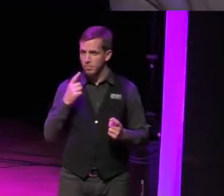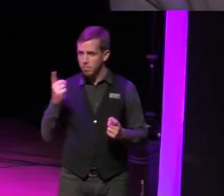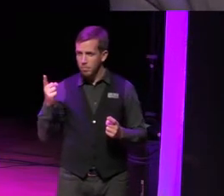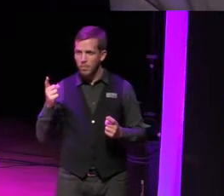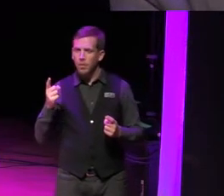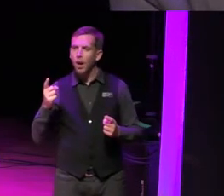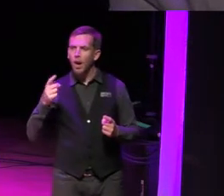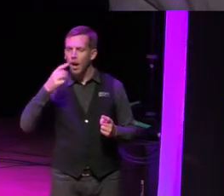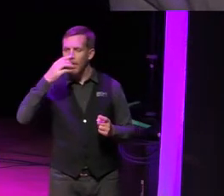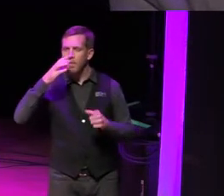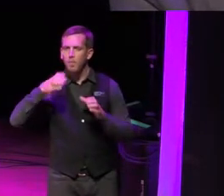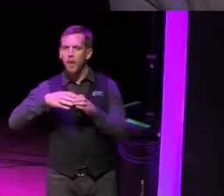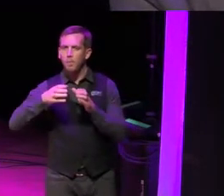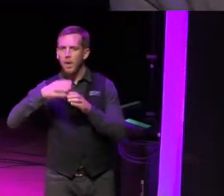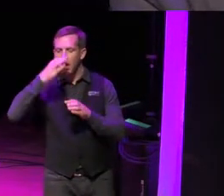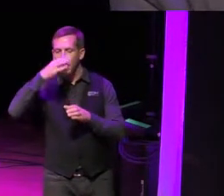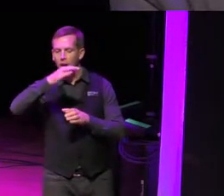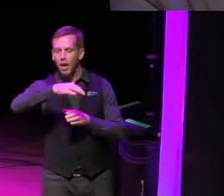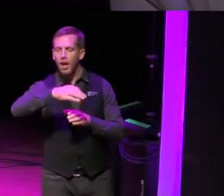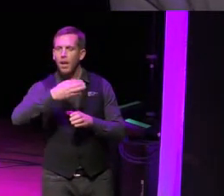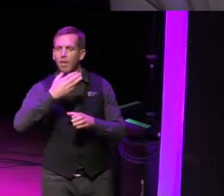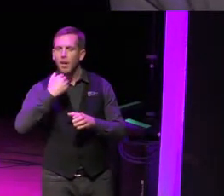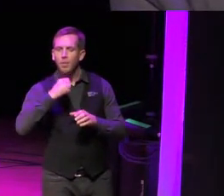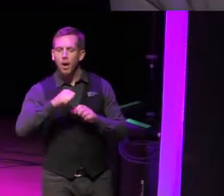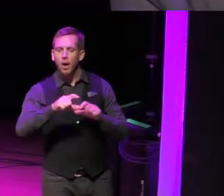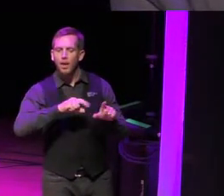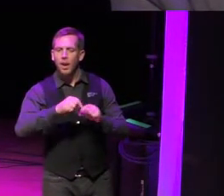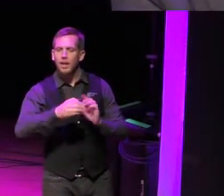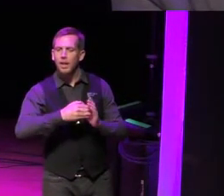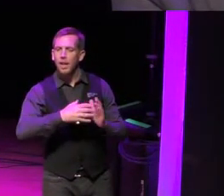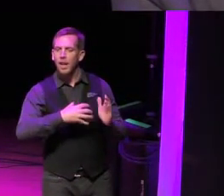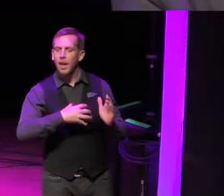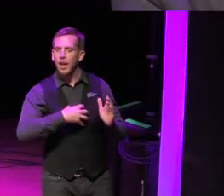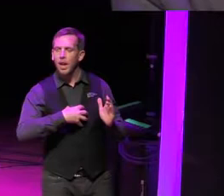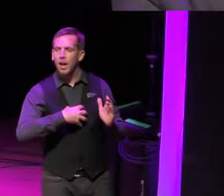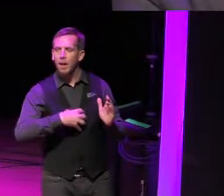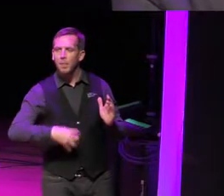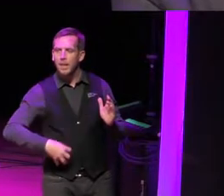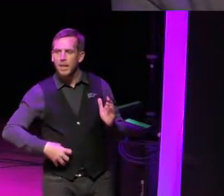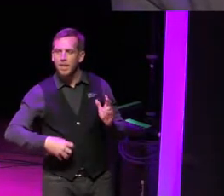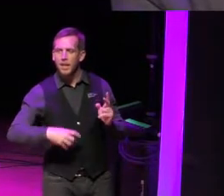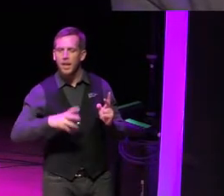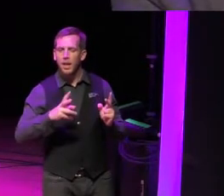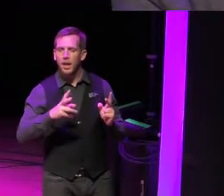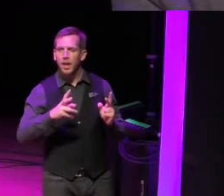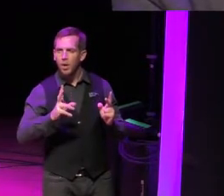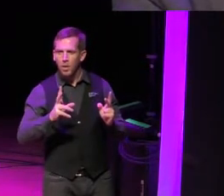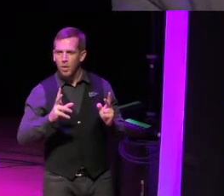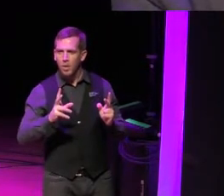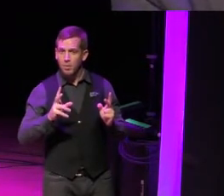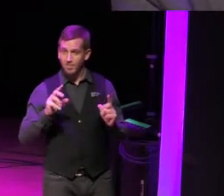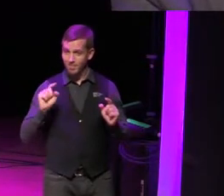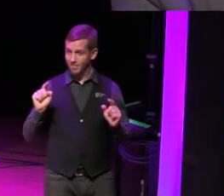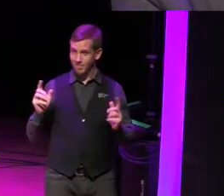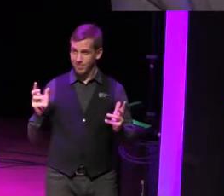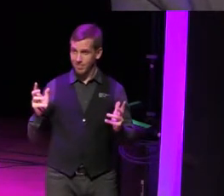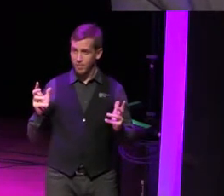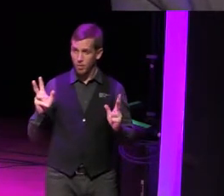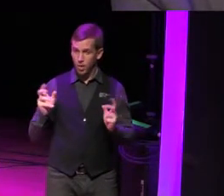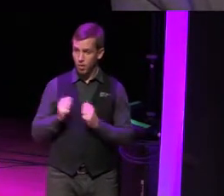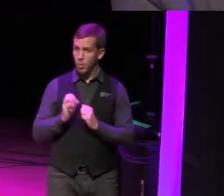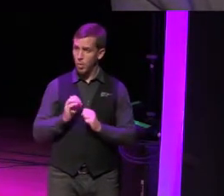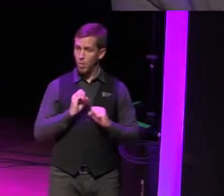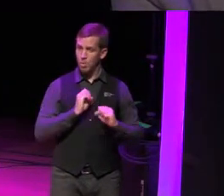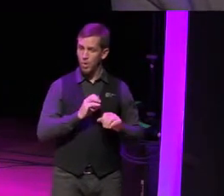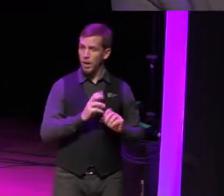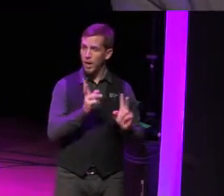appointment of some of the board members of state-owned enterprises. How does that affect an ordinary person